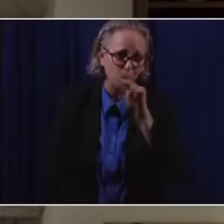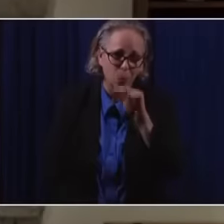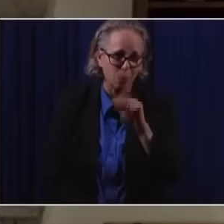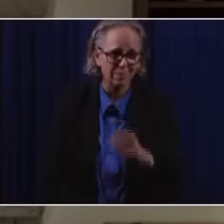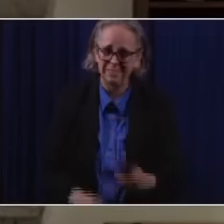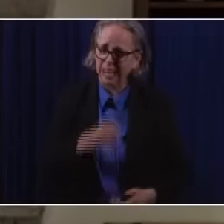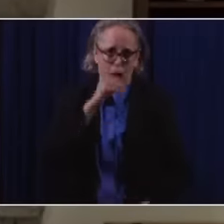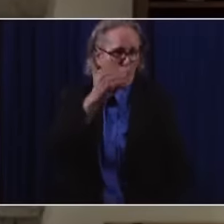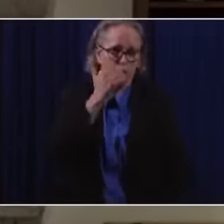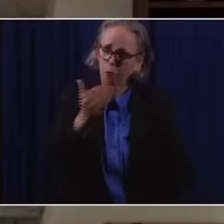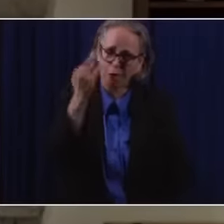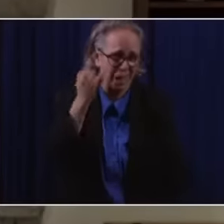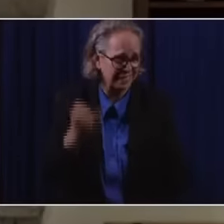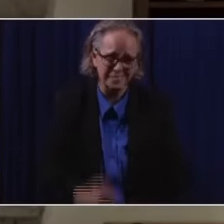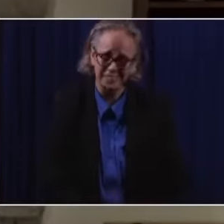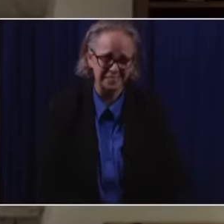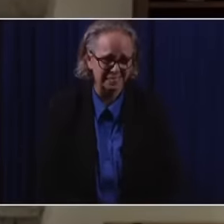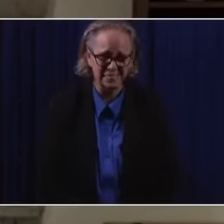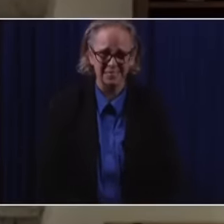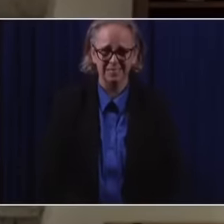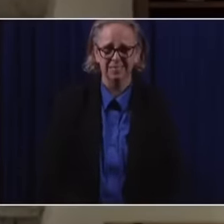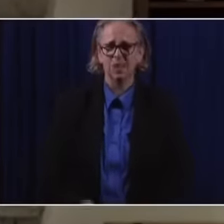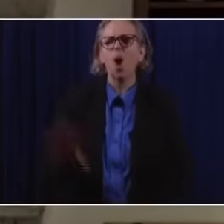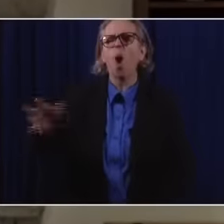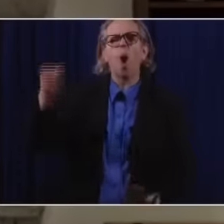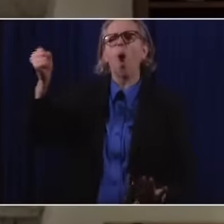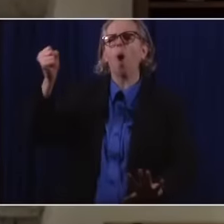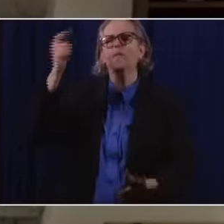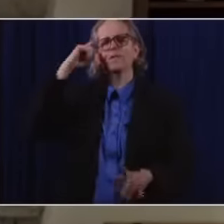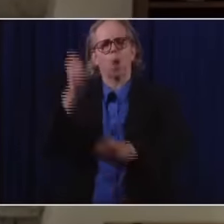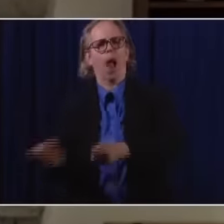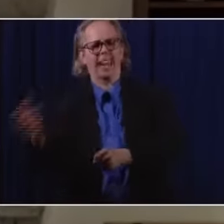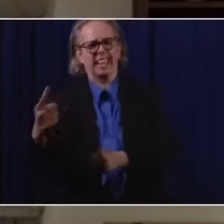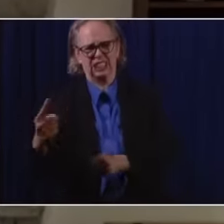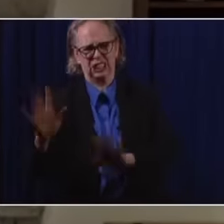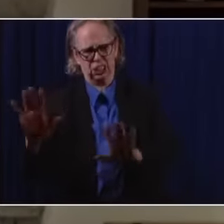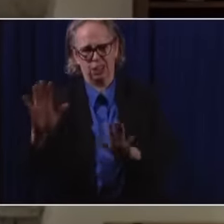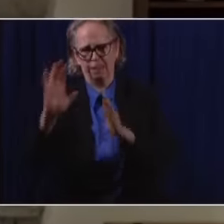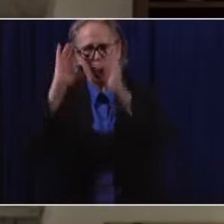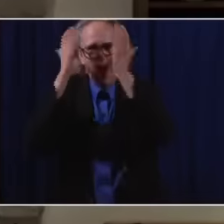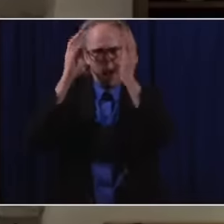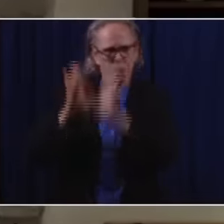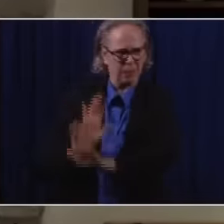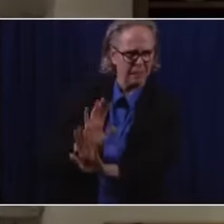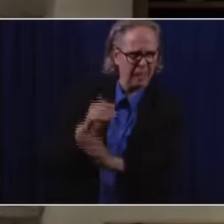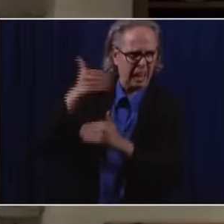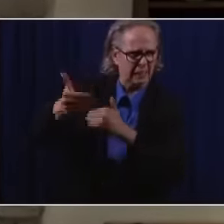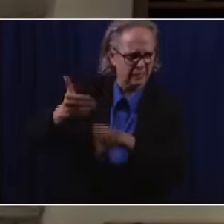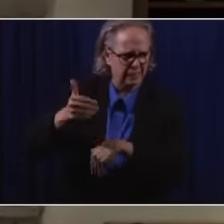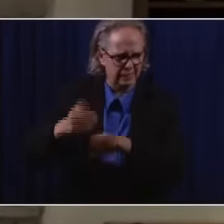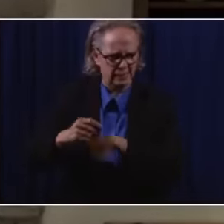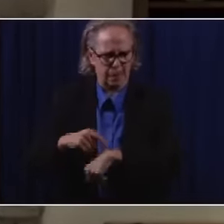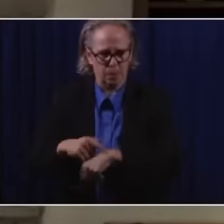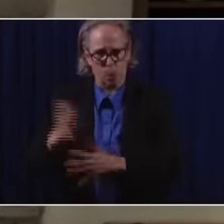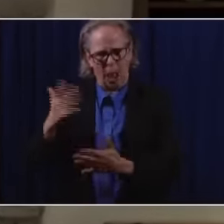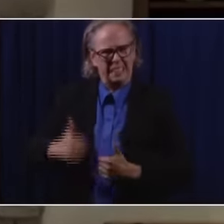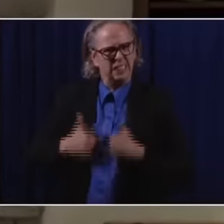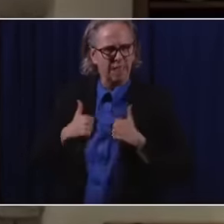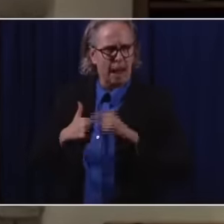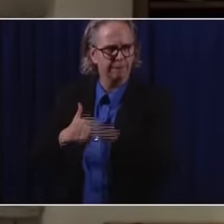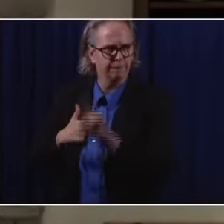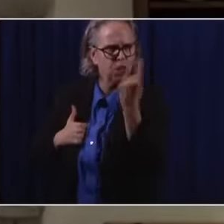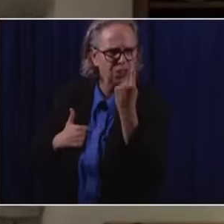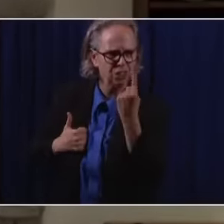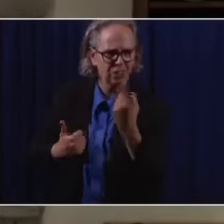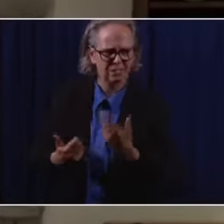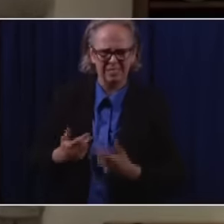Let's all be around next Halloween. Let's make sure we're all here. Let's don't take chances